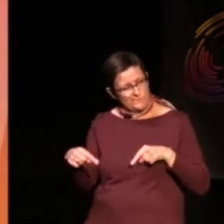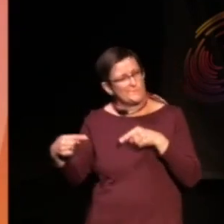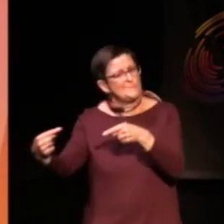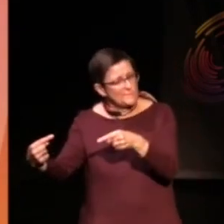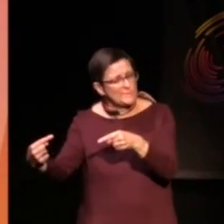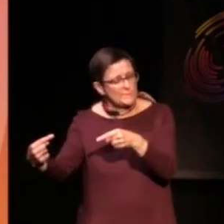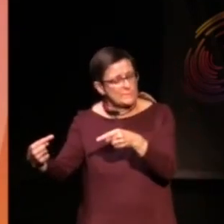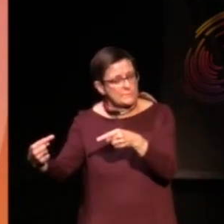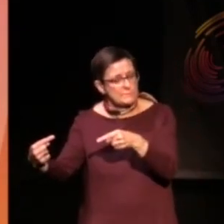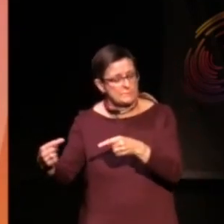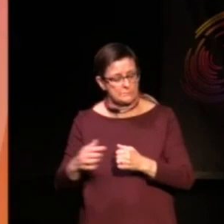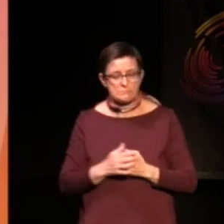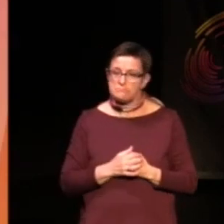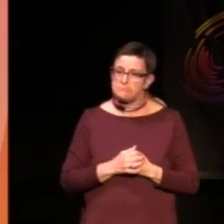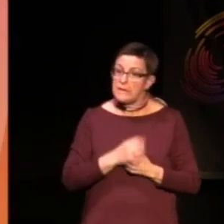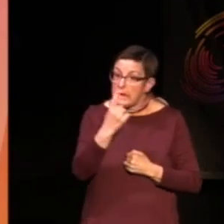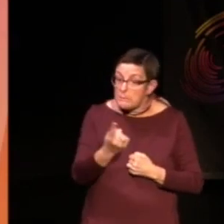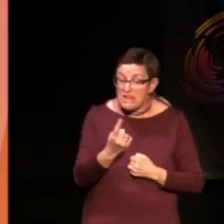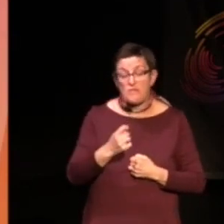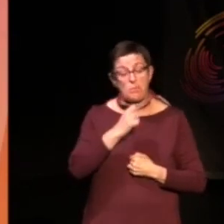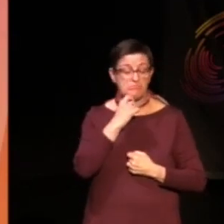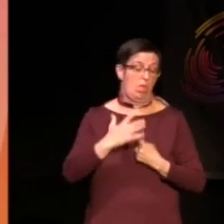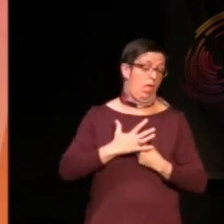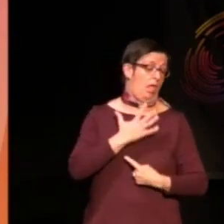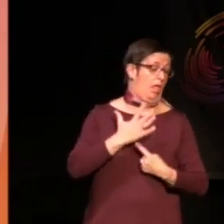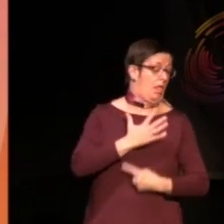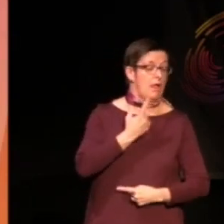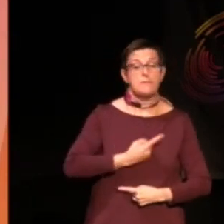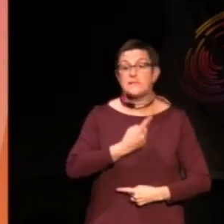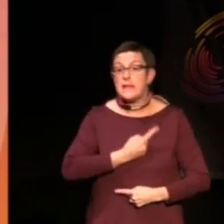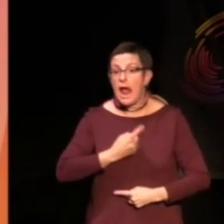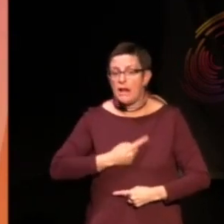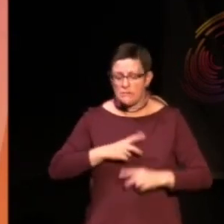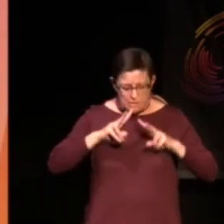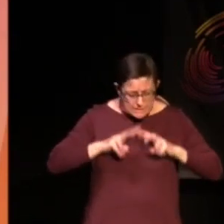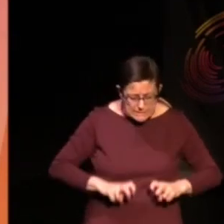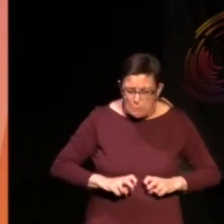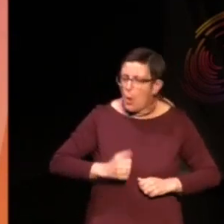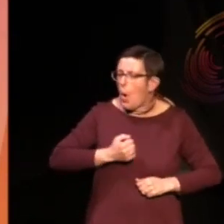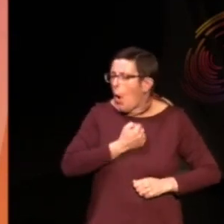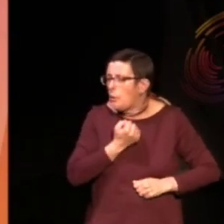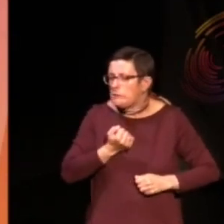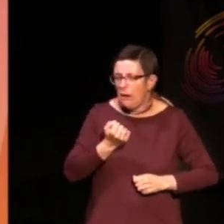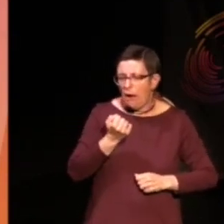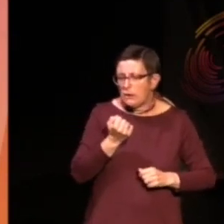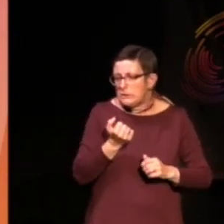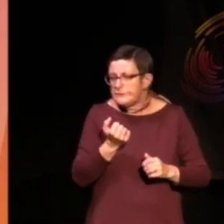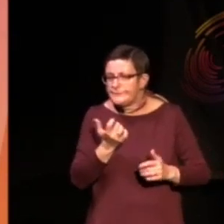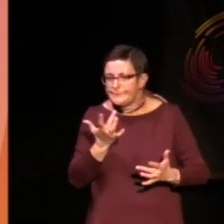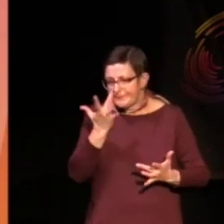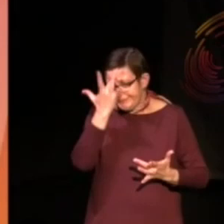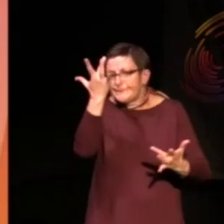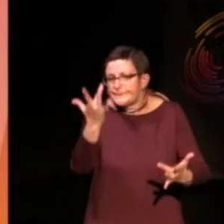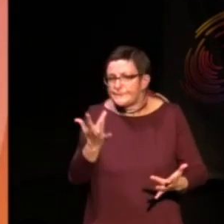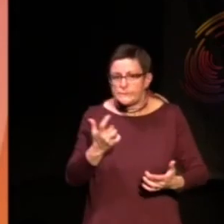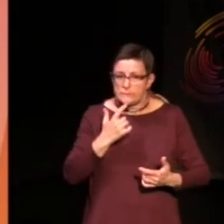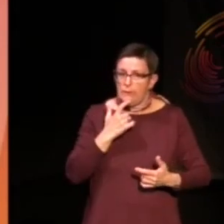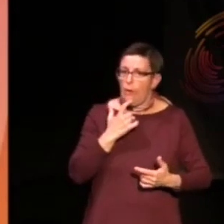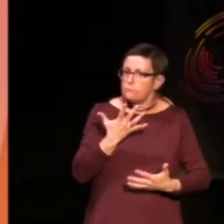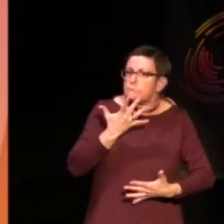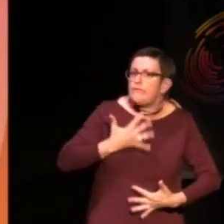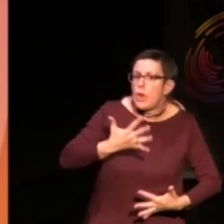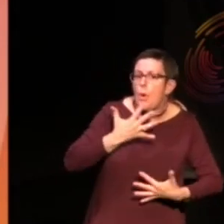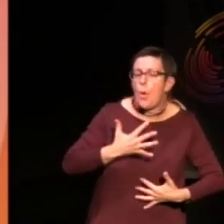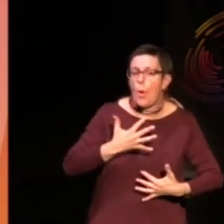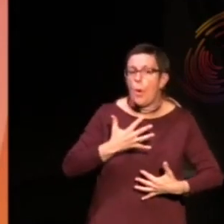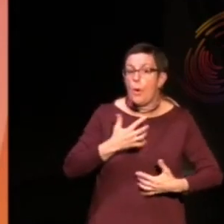himself. He could openly make fun of himself, explore his own follies and flaws, and he was vocally critical